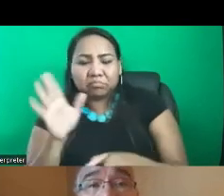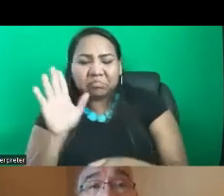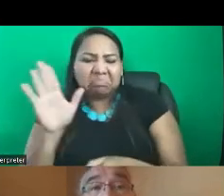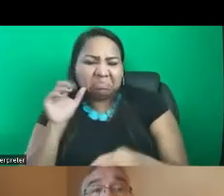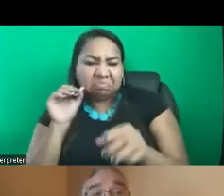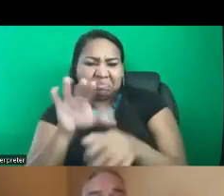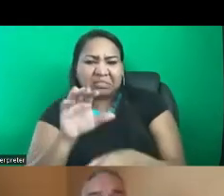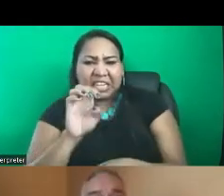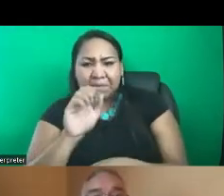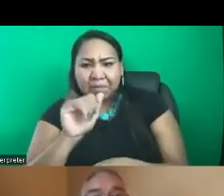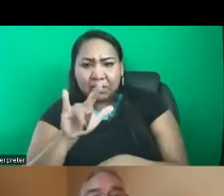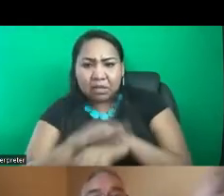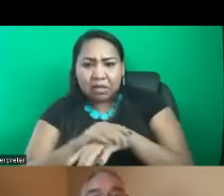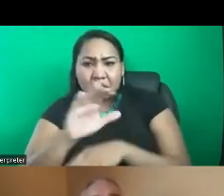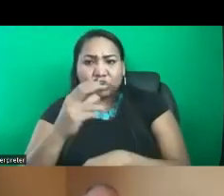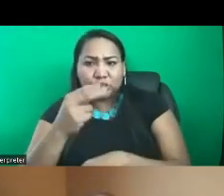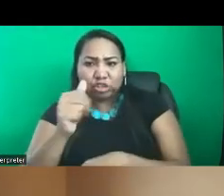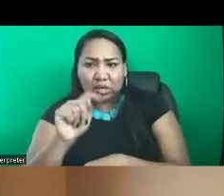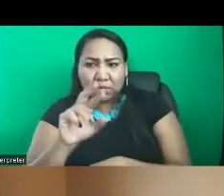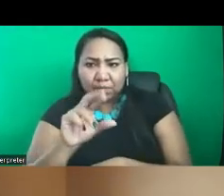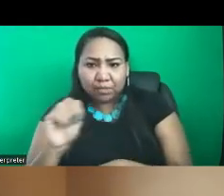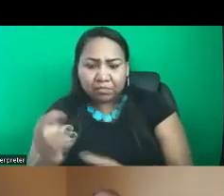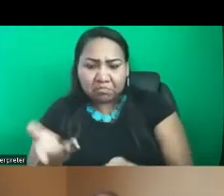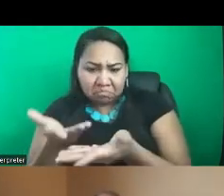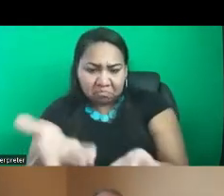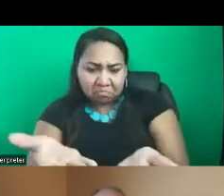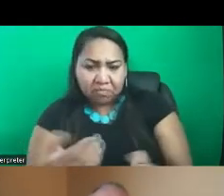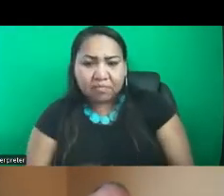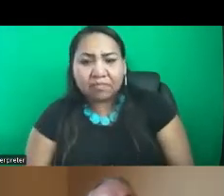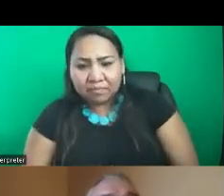to explore things more. Thank you.